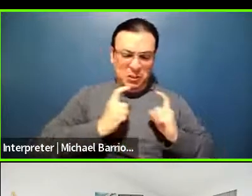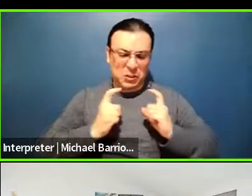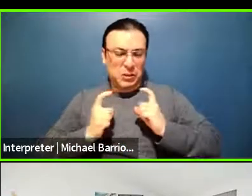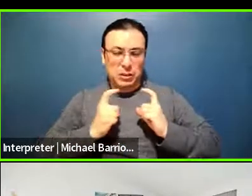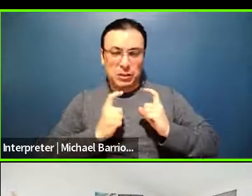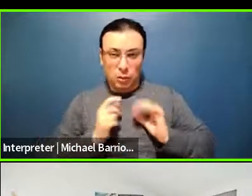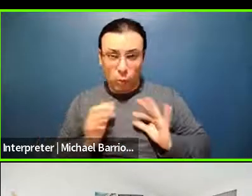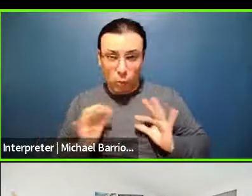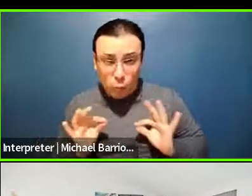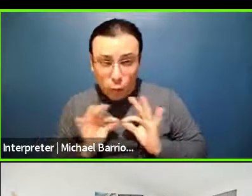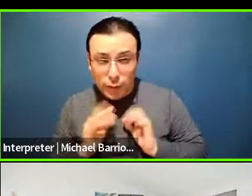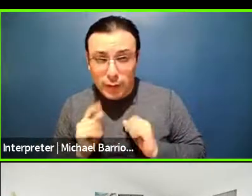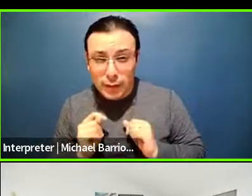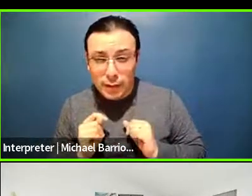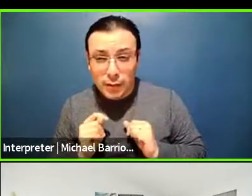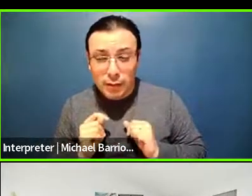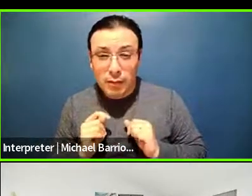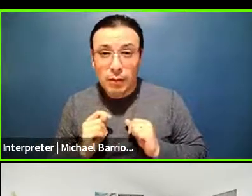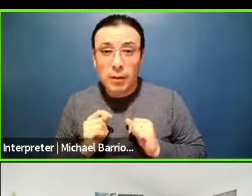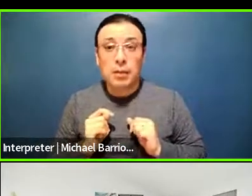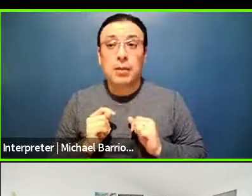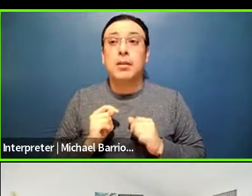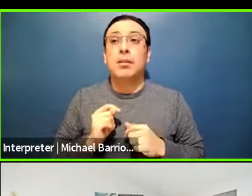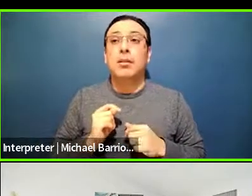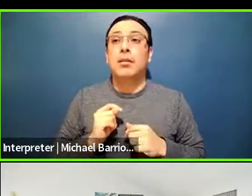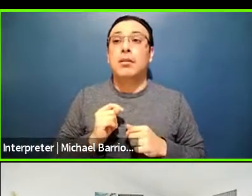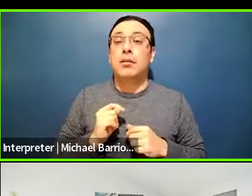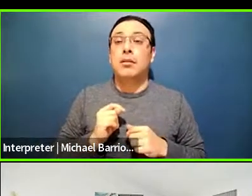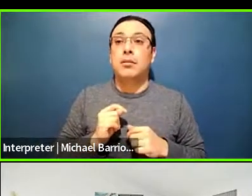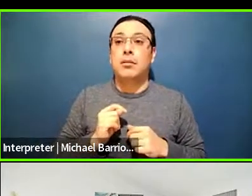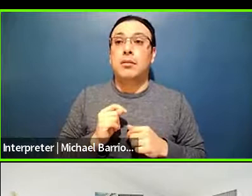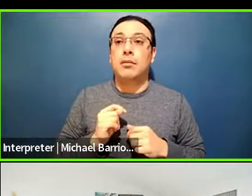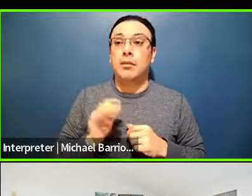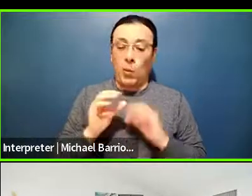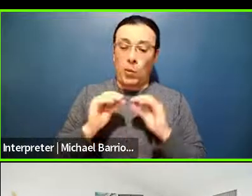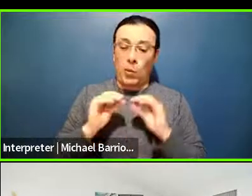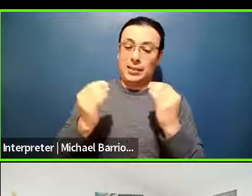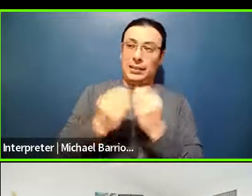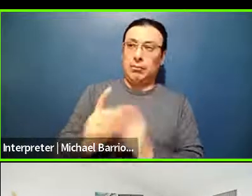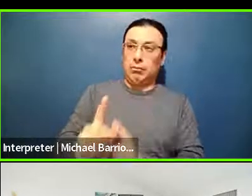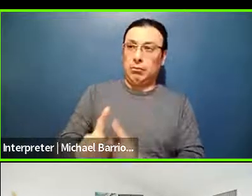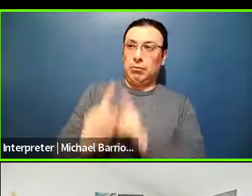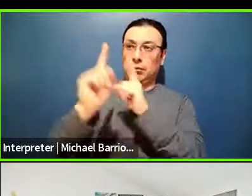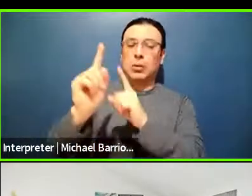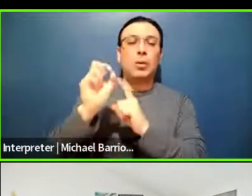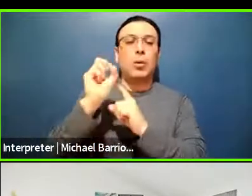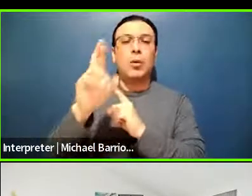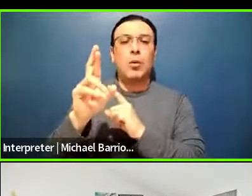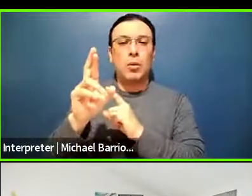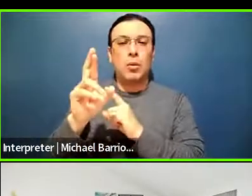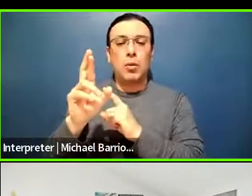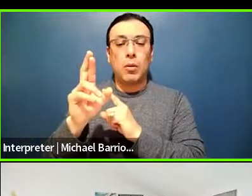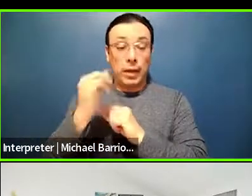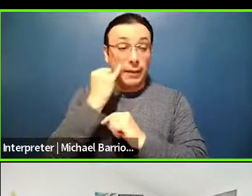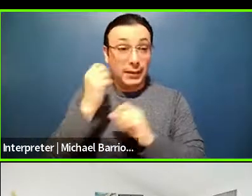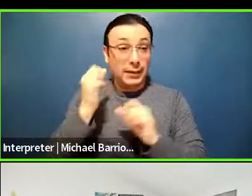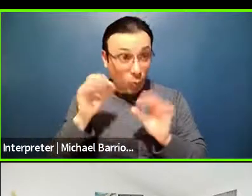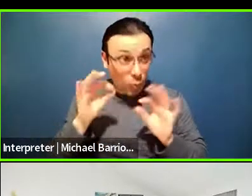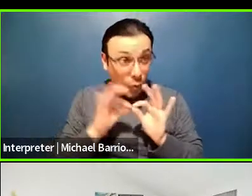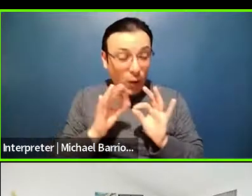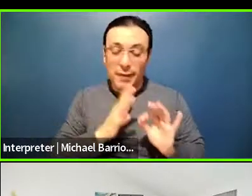particular structure for its, mission? Or, should I set off and do my own thing and